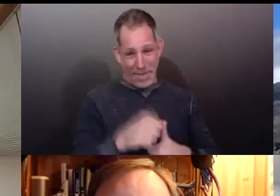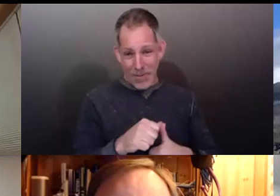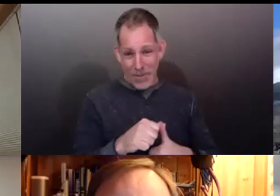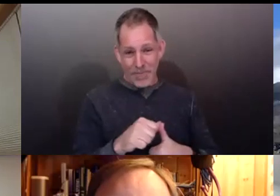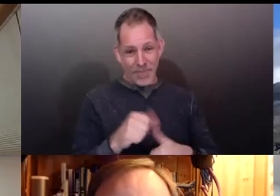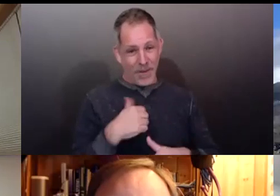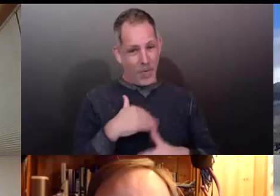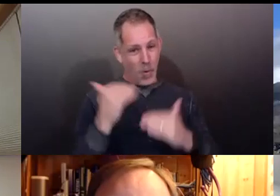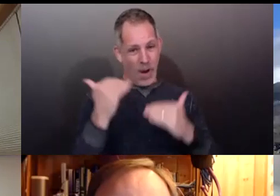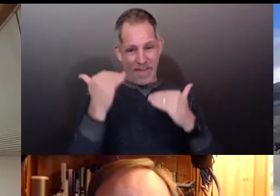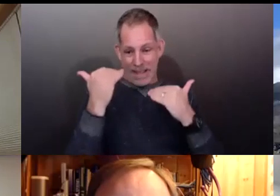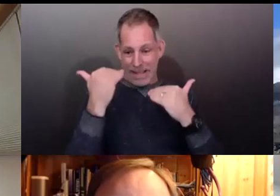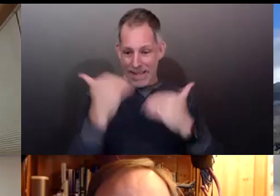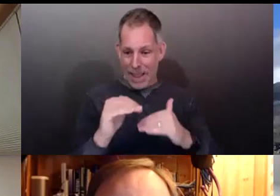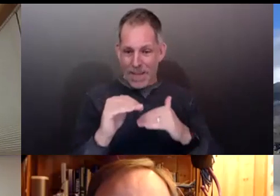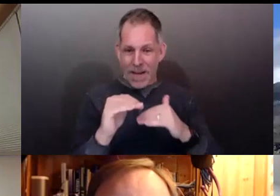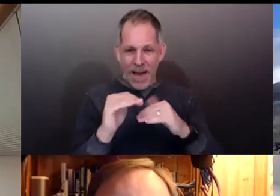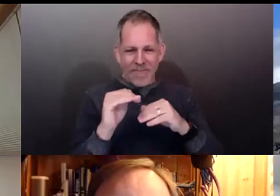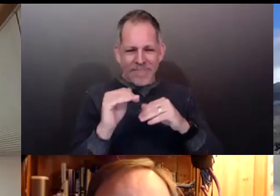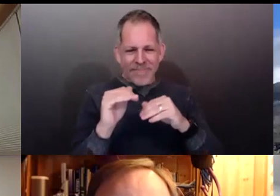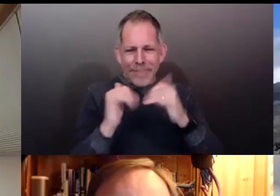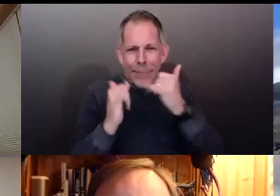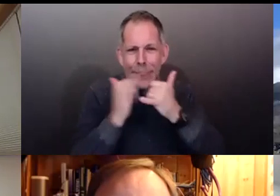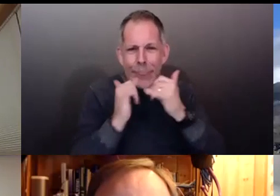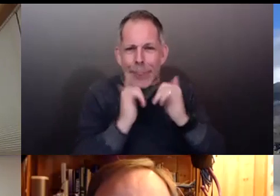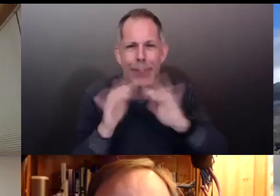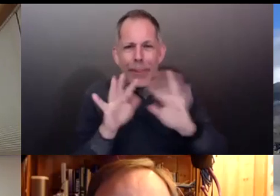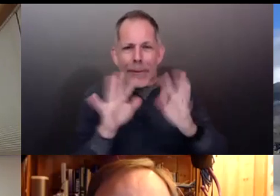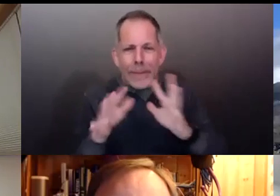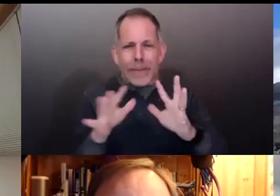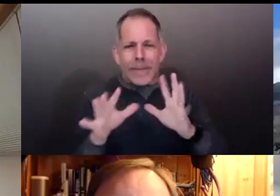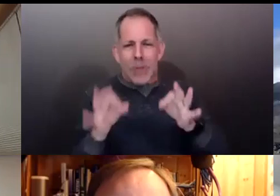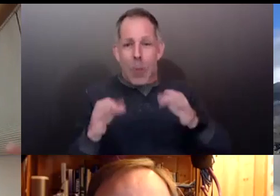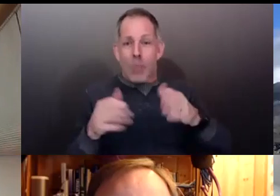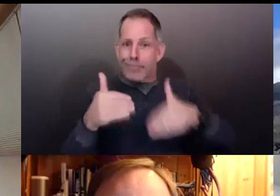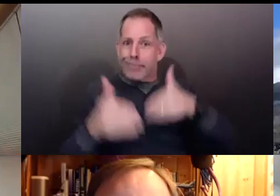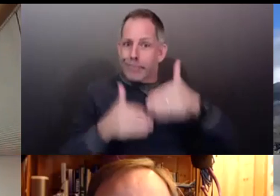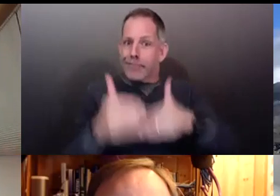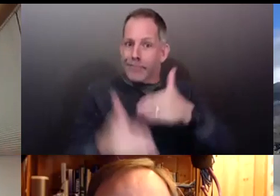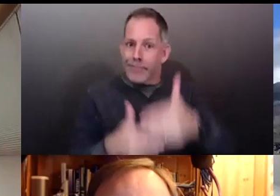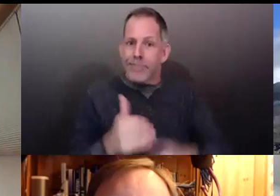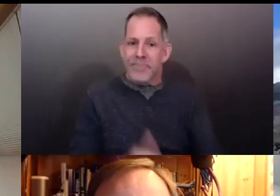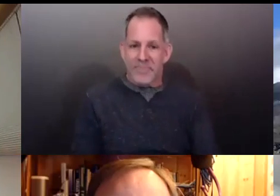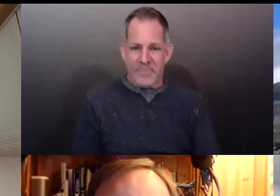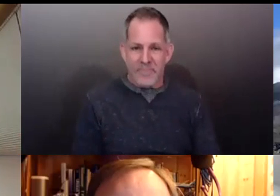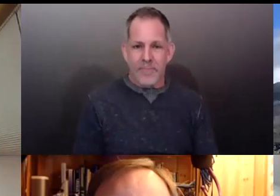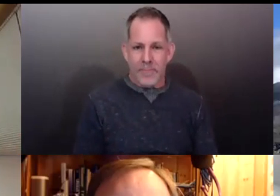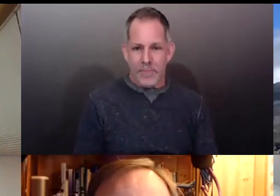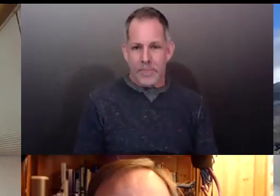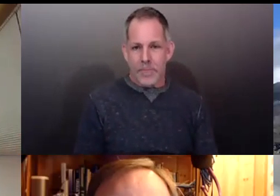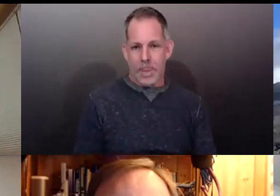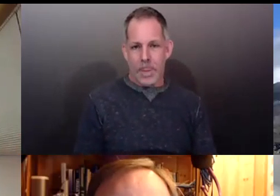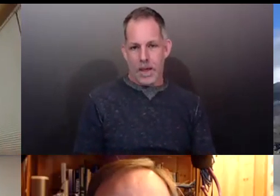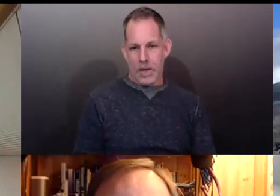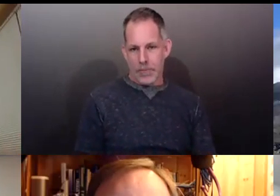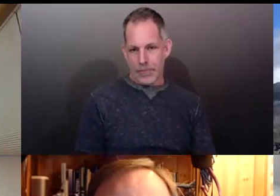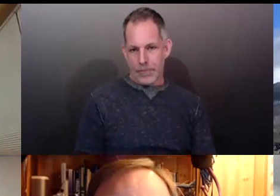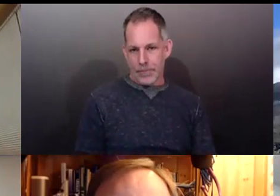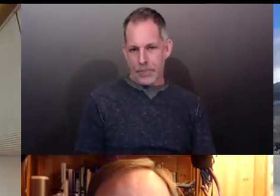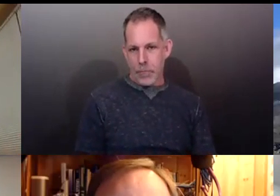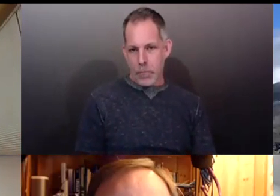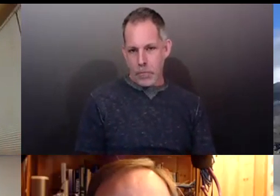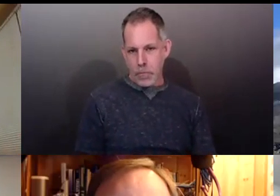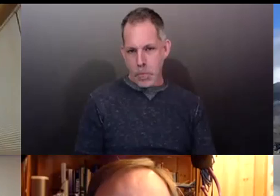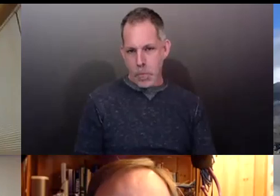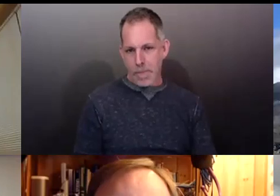broader, you know, if it only happens a few % of the time that you go to a gathering and get infected, well, that means